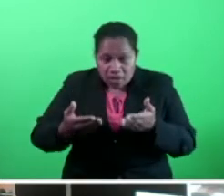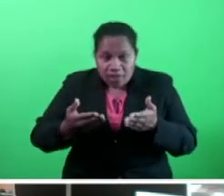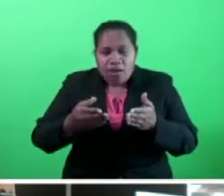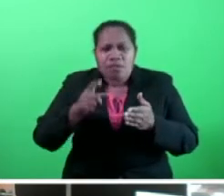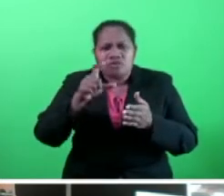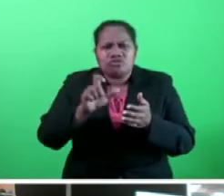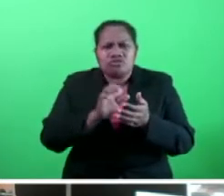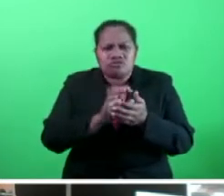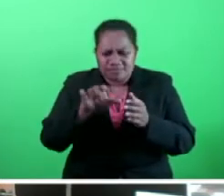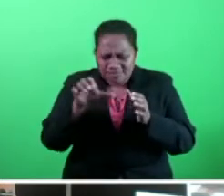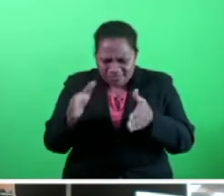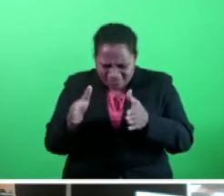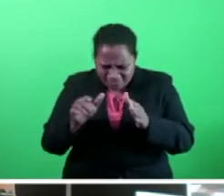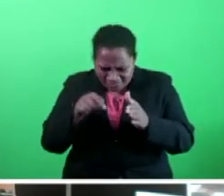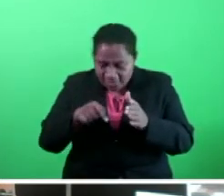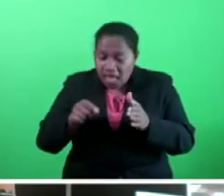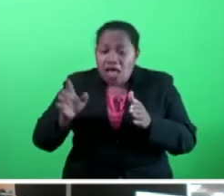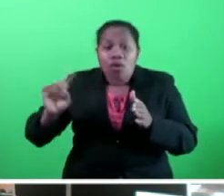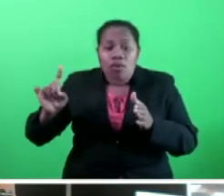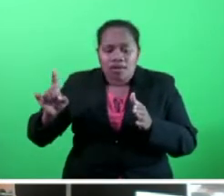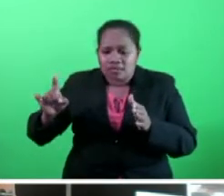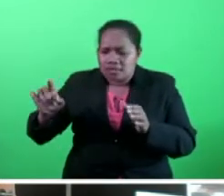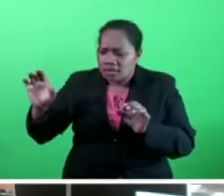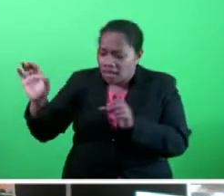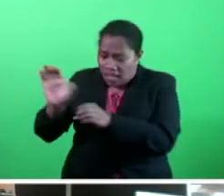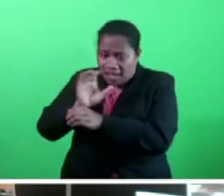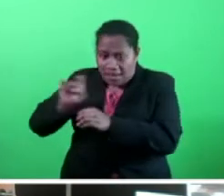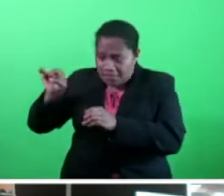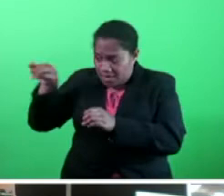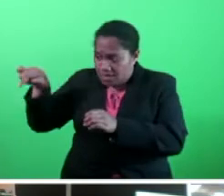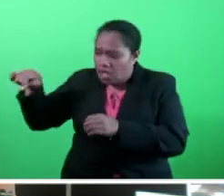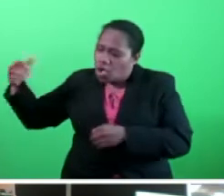Limited will collect the milk. Mr. Speaker,